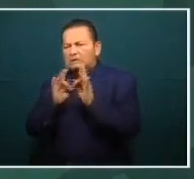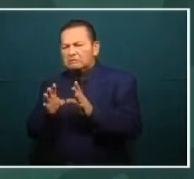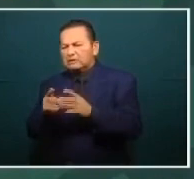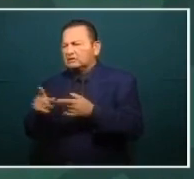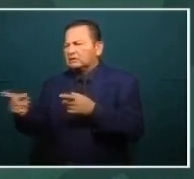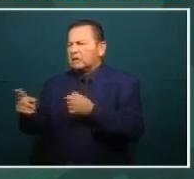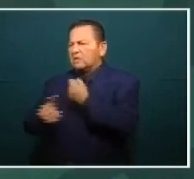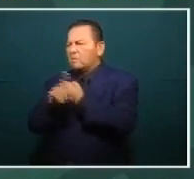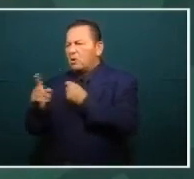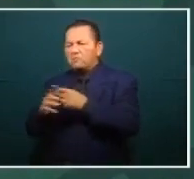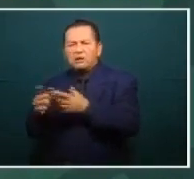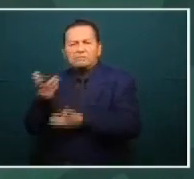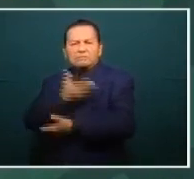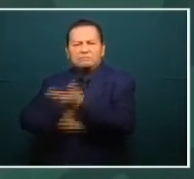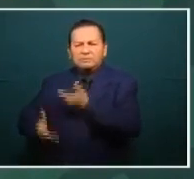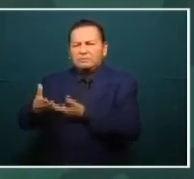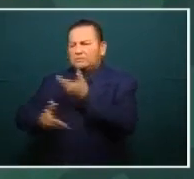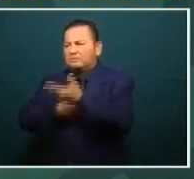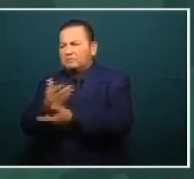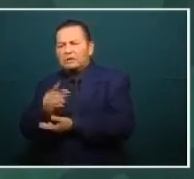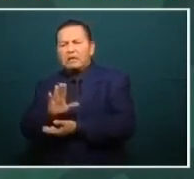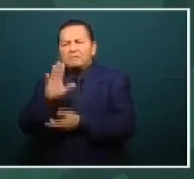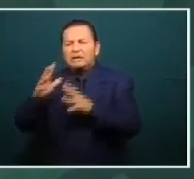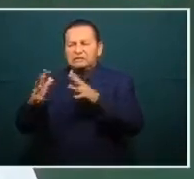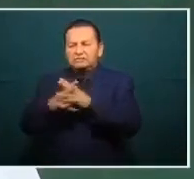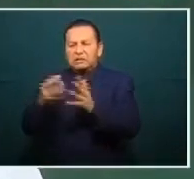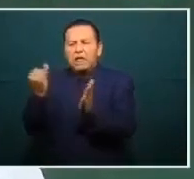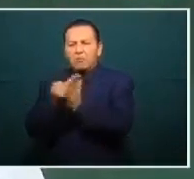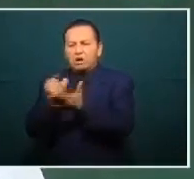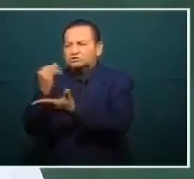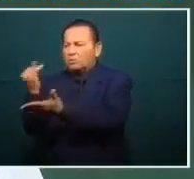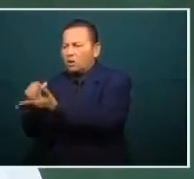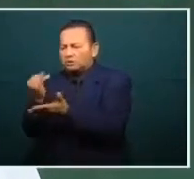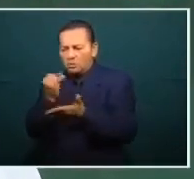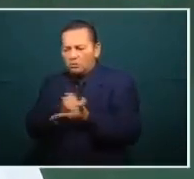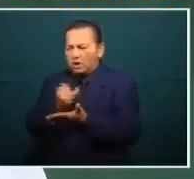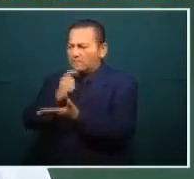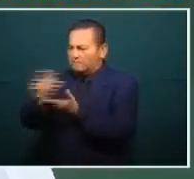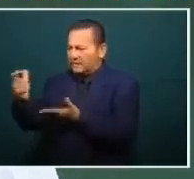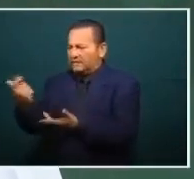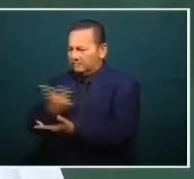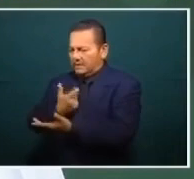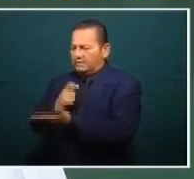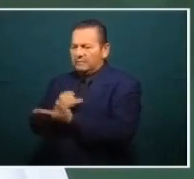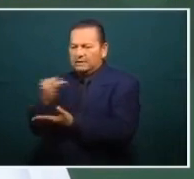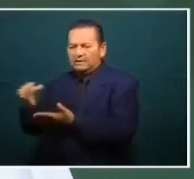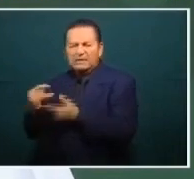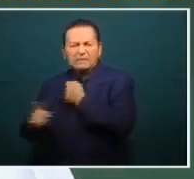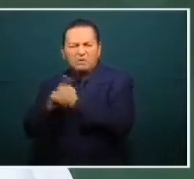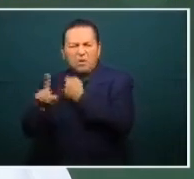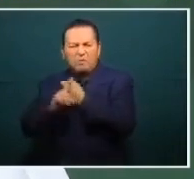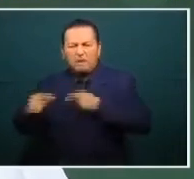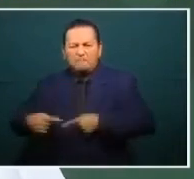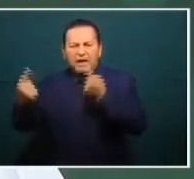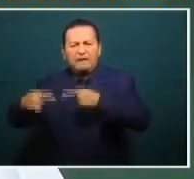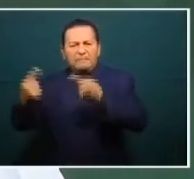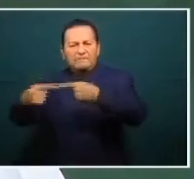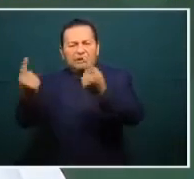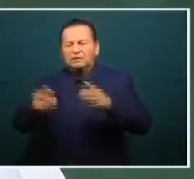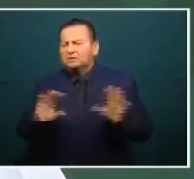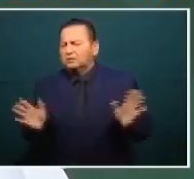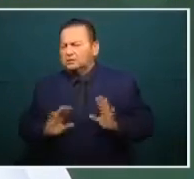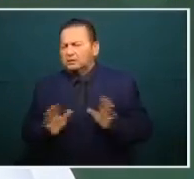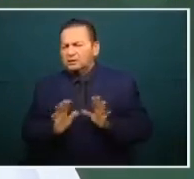We will not enter into a commercial war, a war of tariffs and levies.